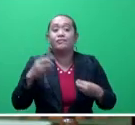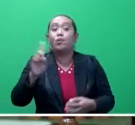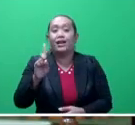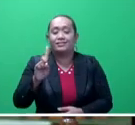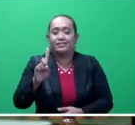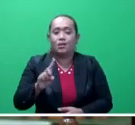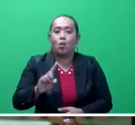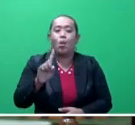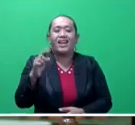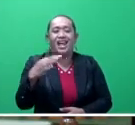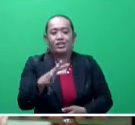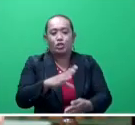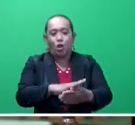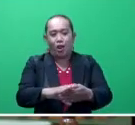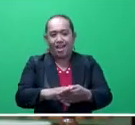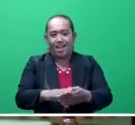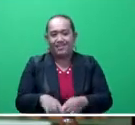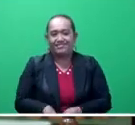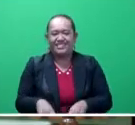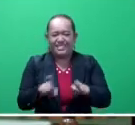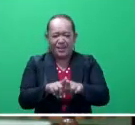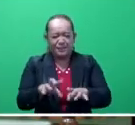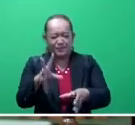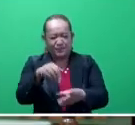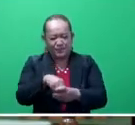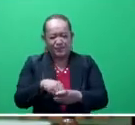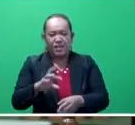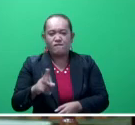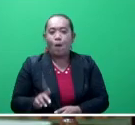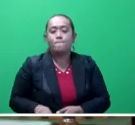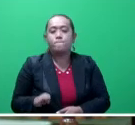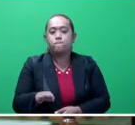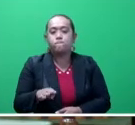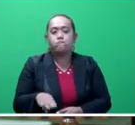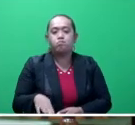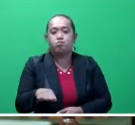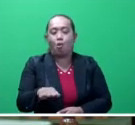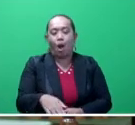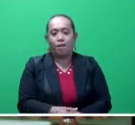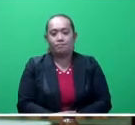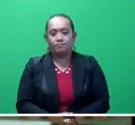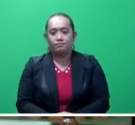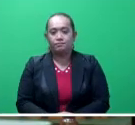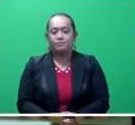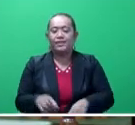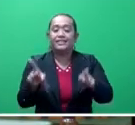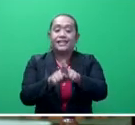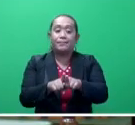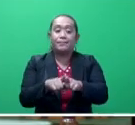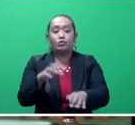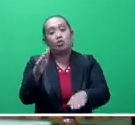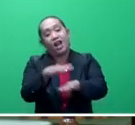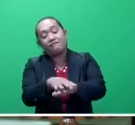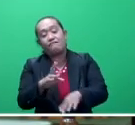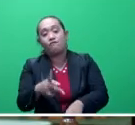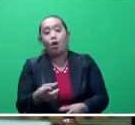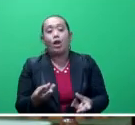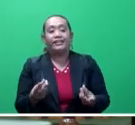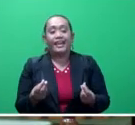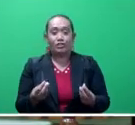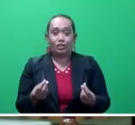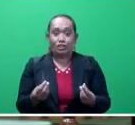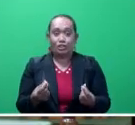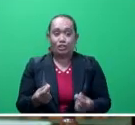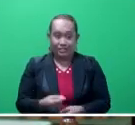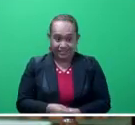income support to the poor and vulnerable, we are allocating $36 million to cover the cash transfer support ranging from $35